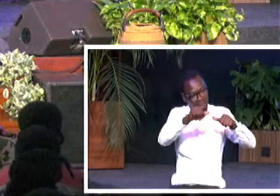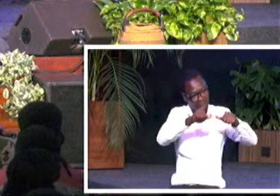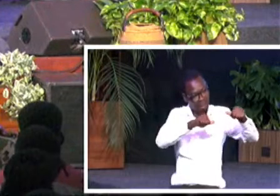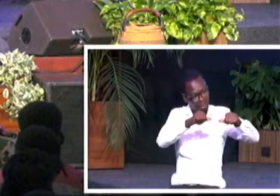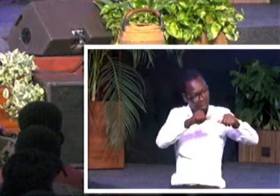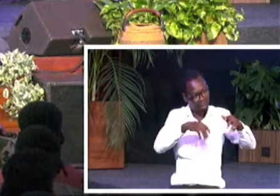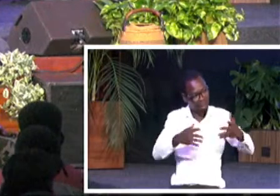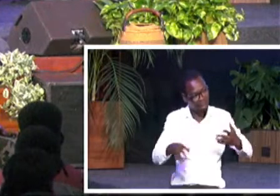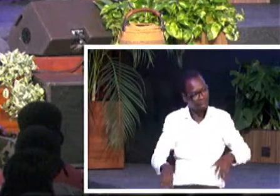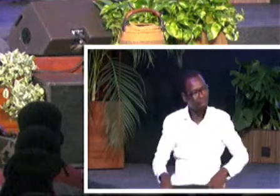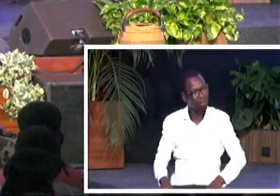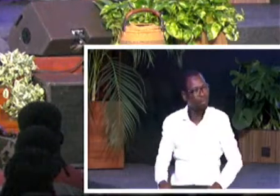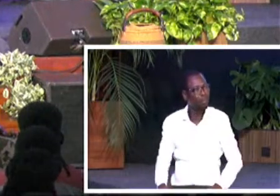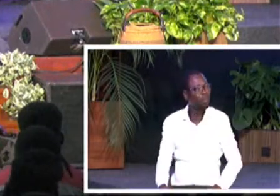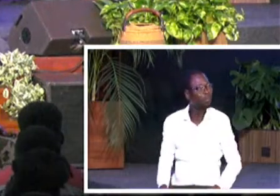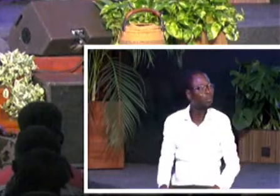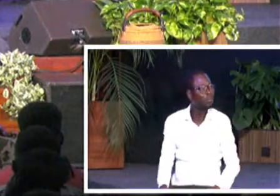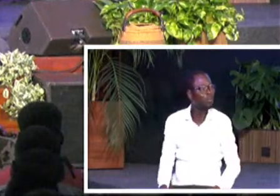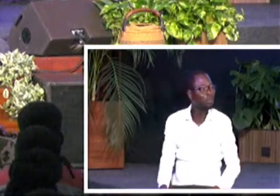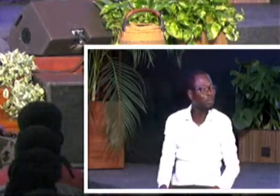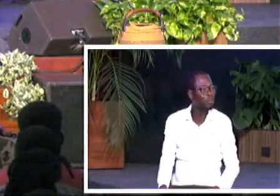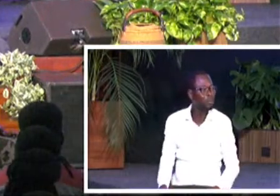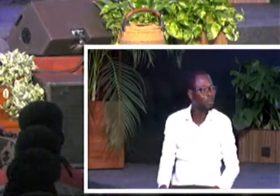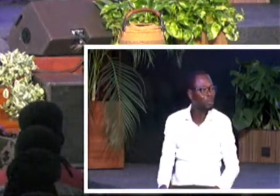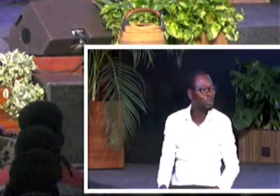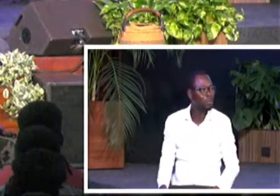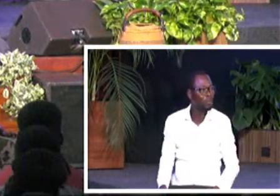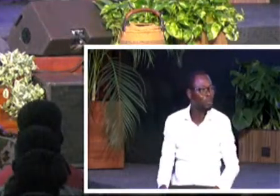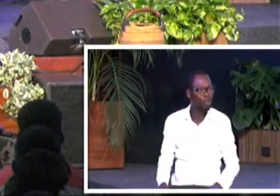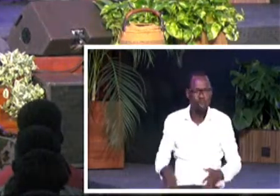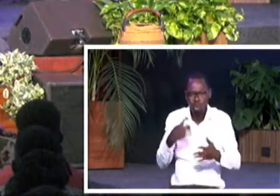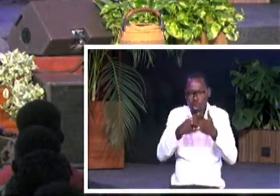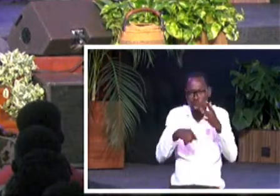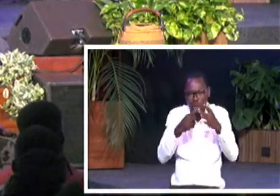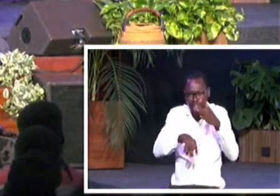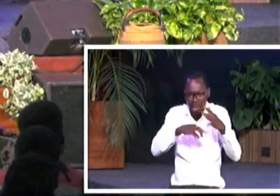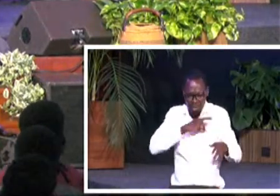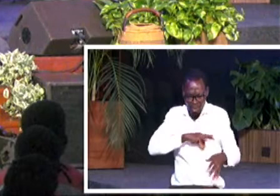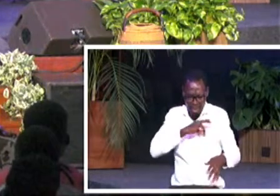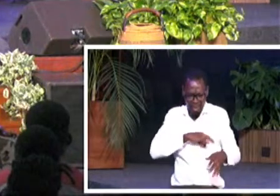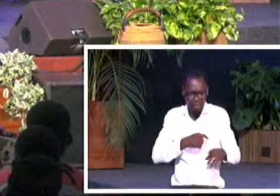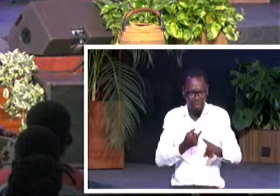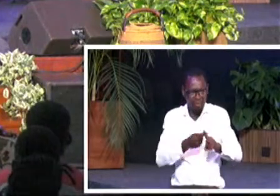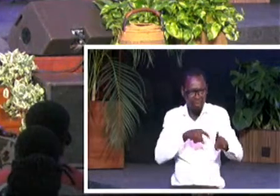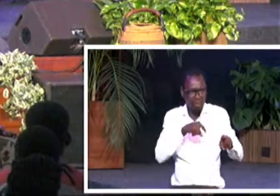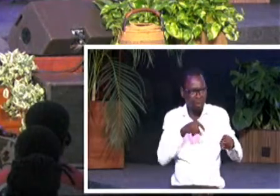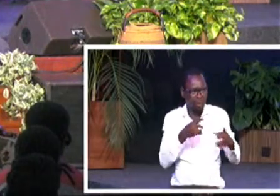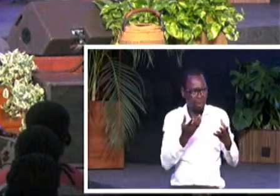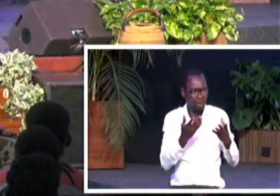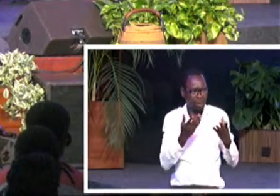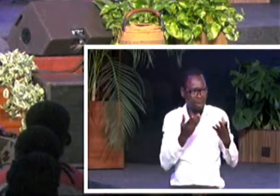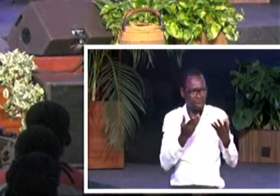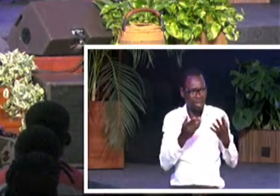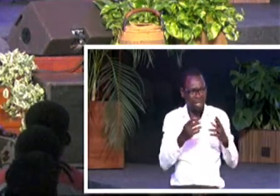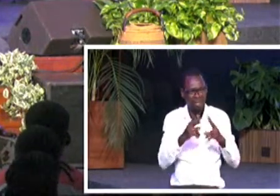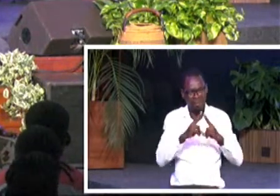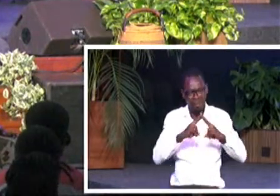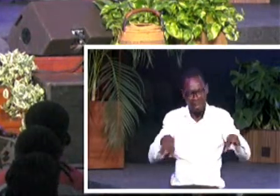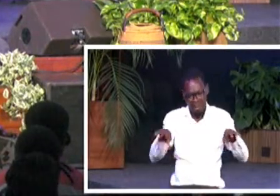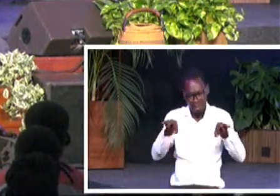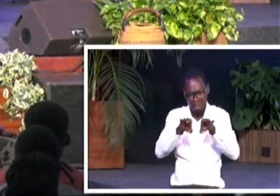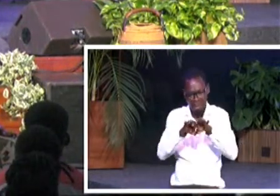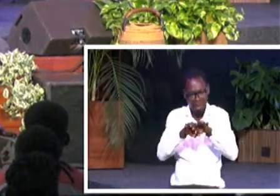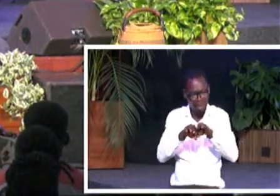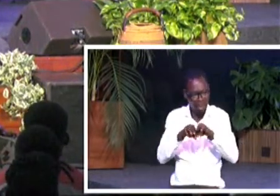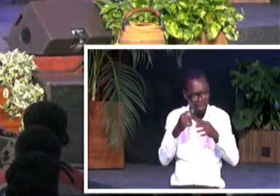this conversation, or what have you benefited from these conversations that have been held? It has been very relevant because,